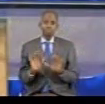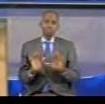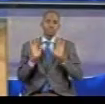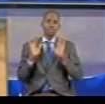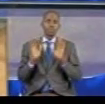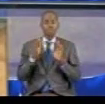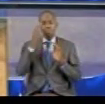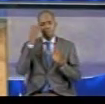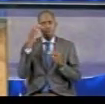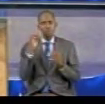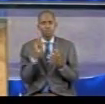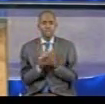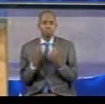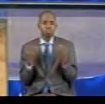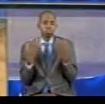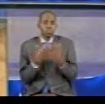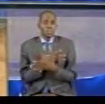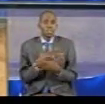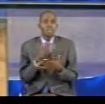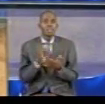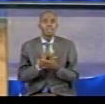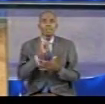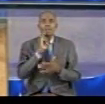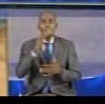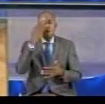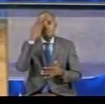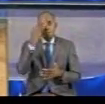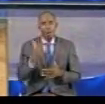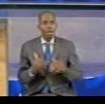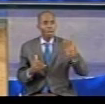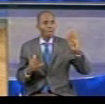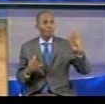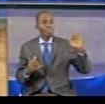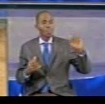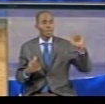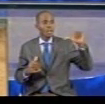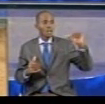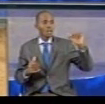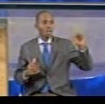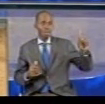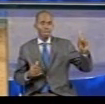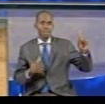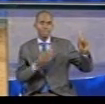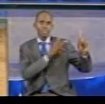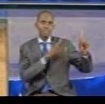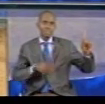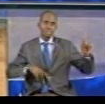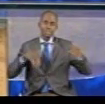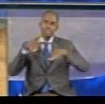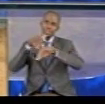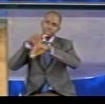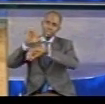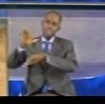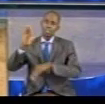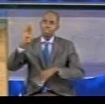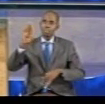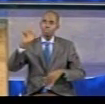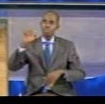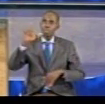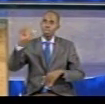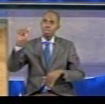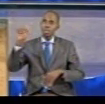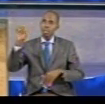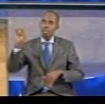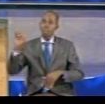panic, that's why Balak sent for Balaam, because of personal